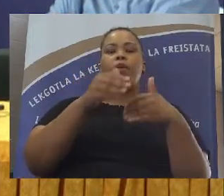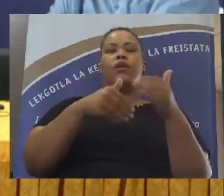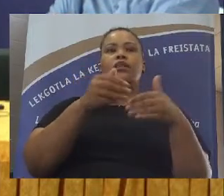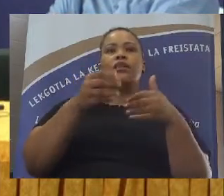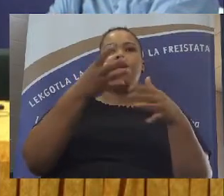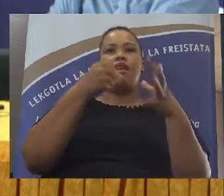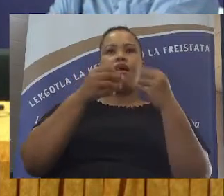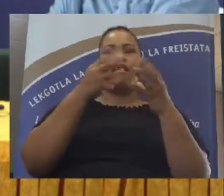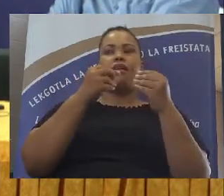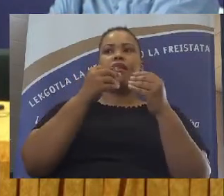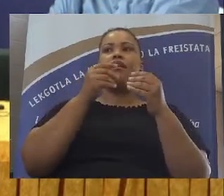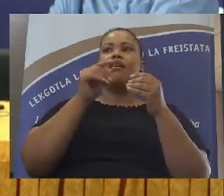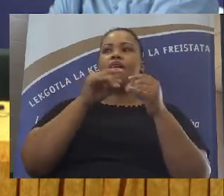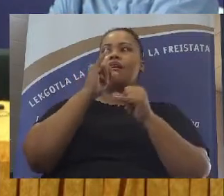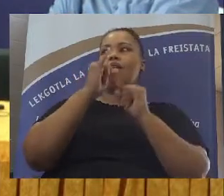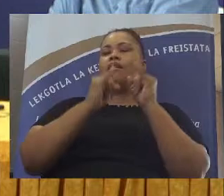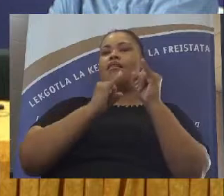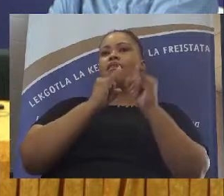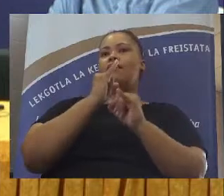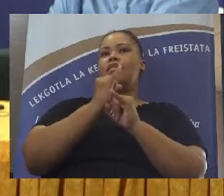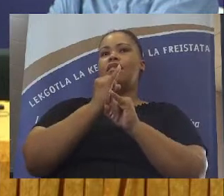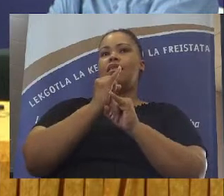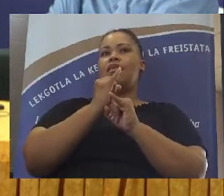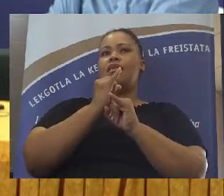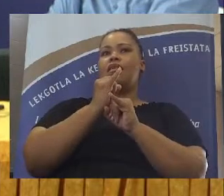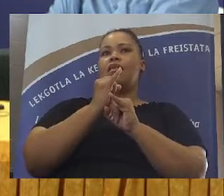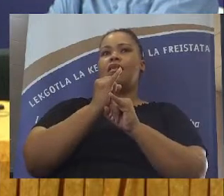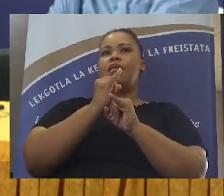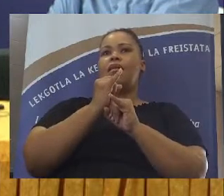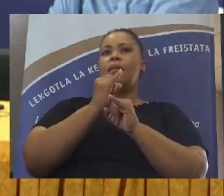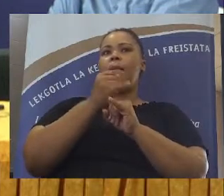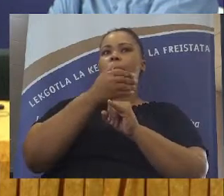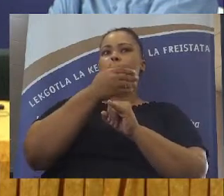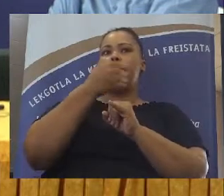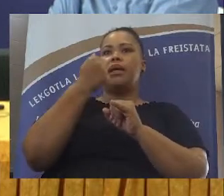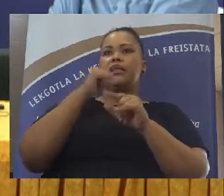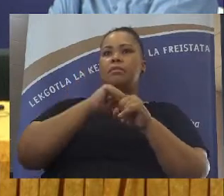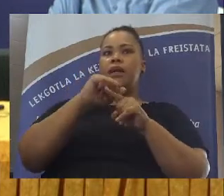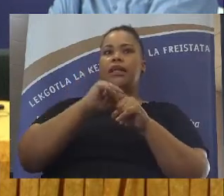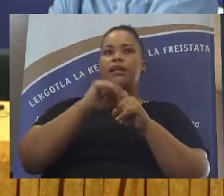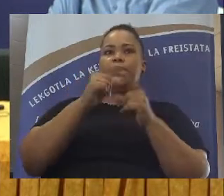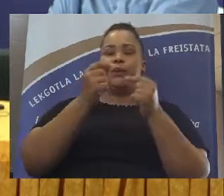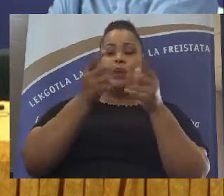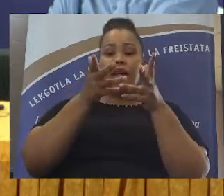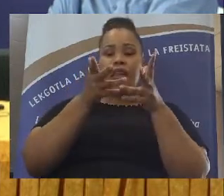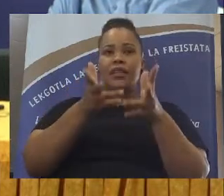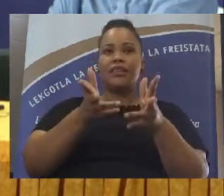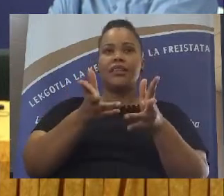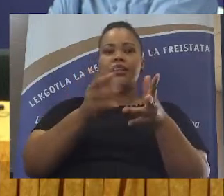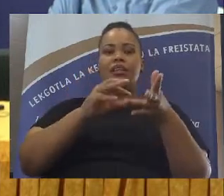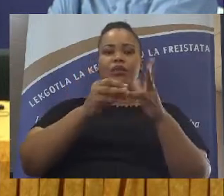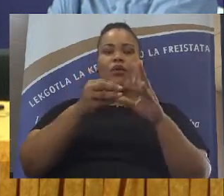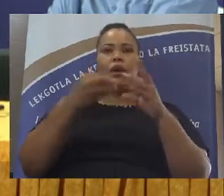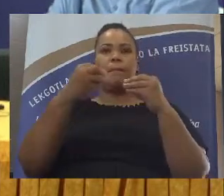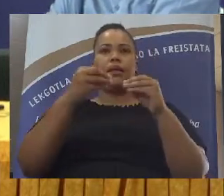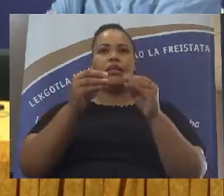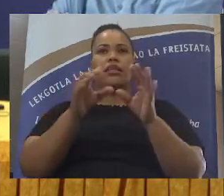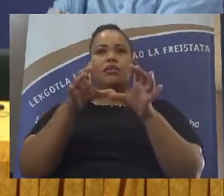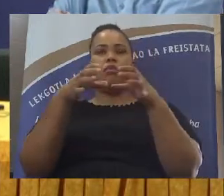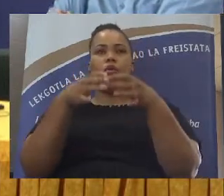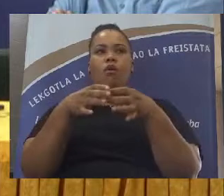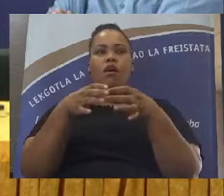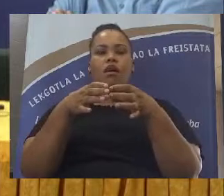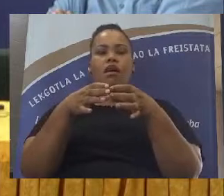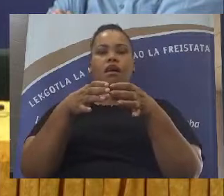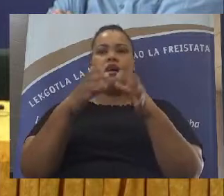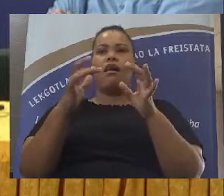what international best practice is telling us. And that is what we're trying to do, is to link small businesses so that